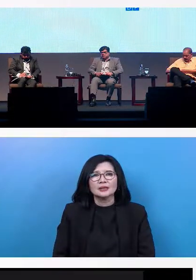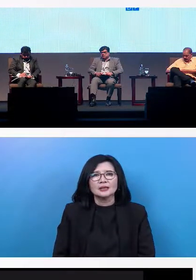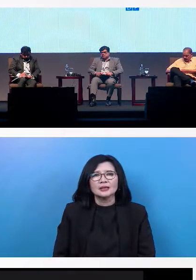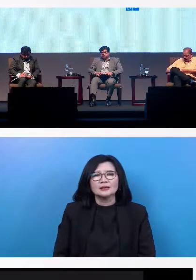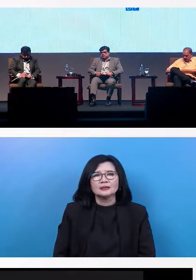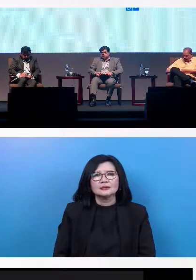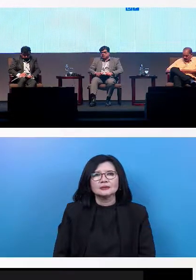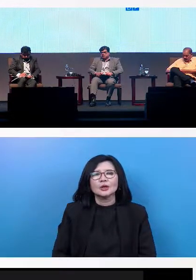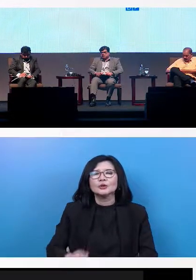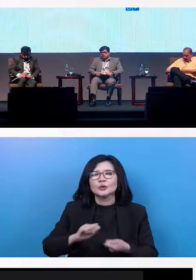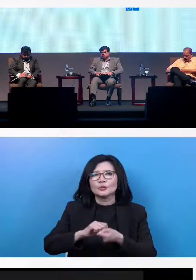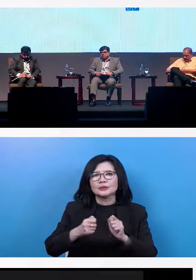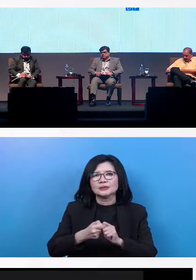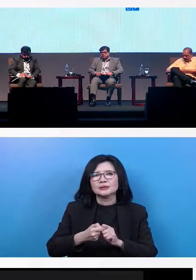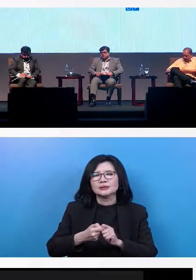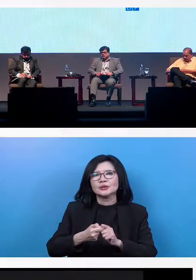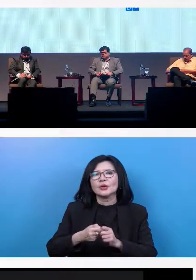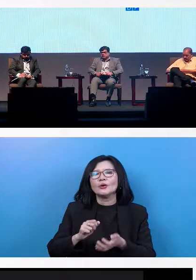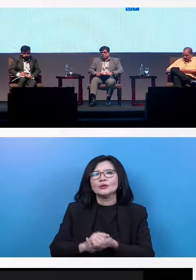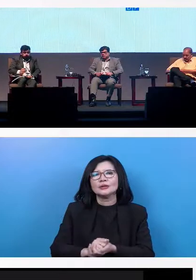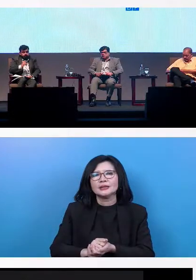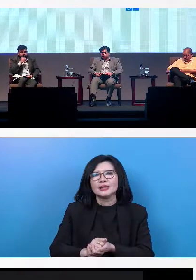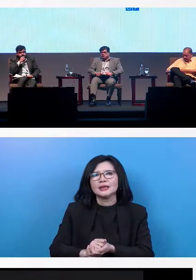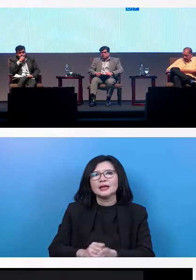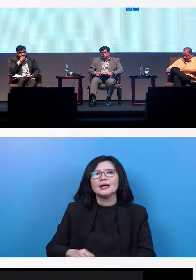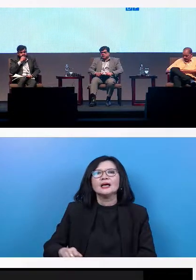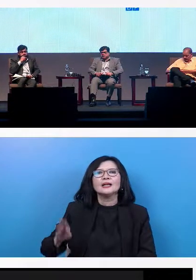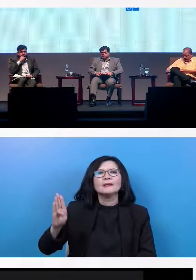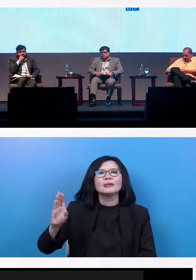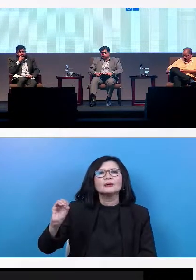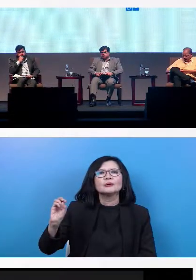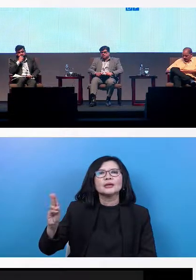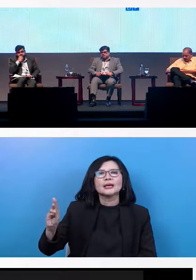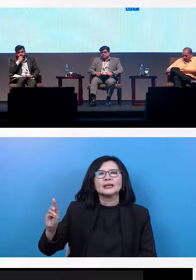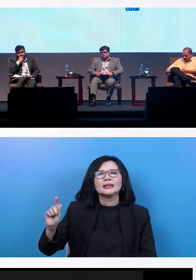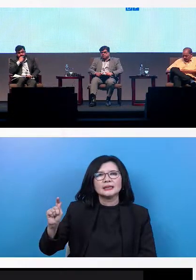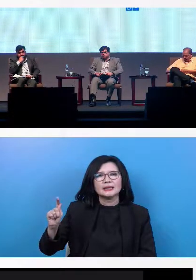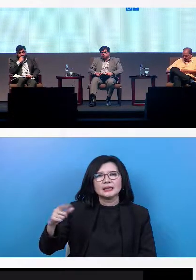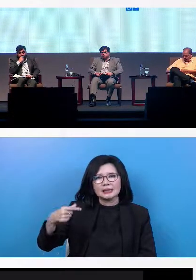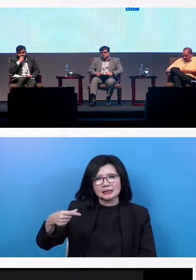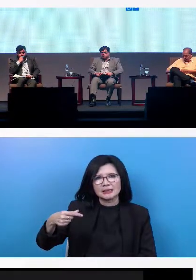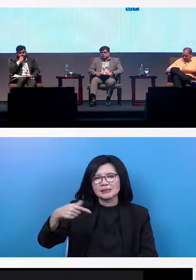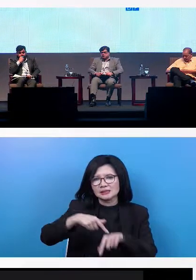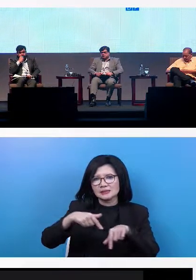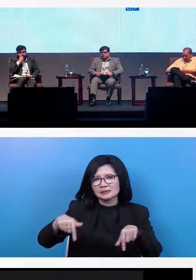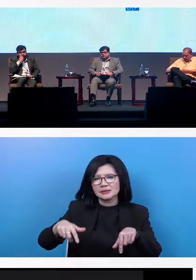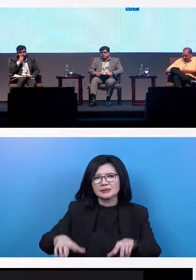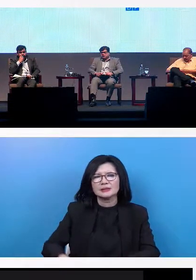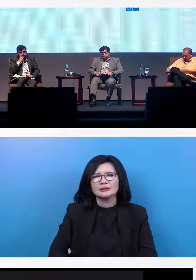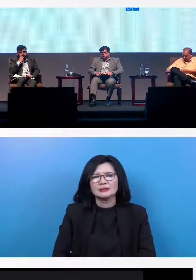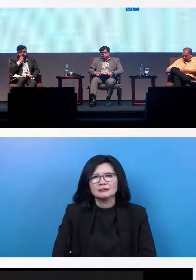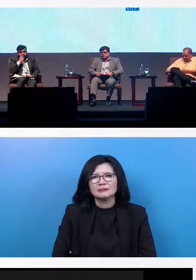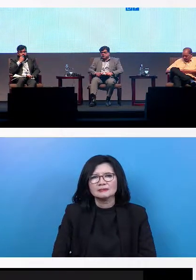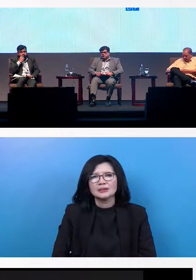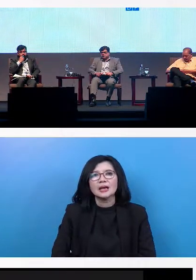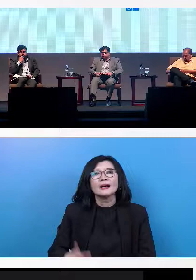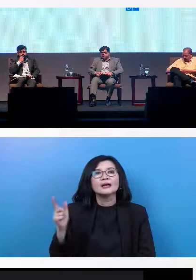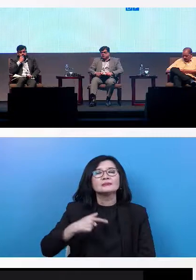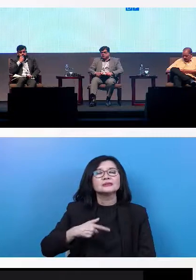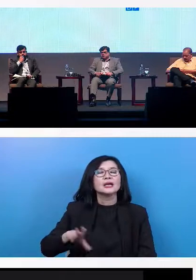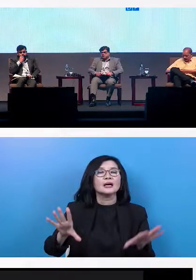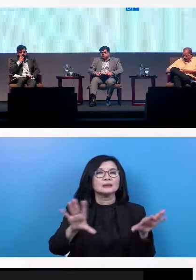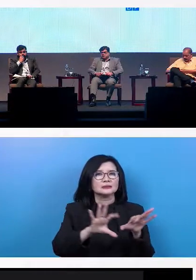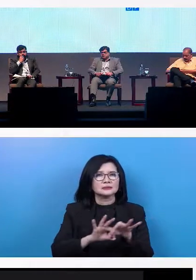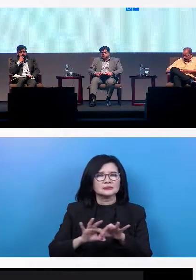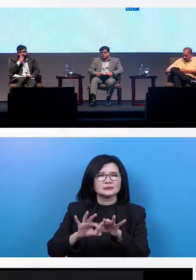any issuance of green bonds. But I do think we need to come back to how we work together. So again, coming to SDG